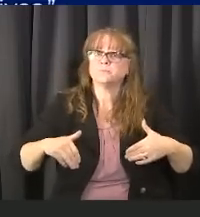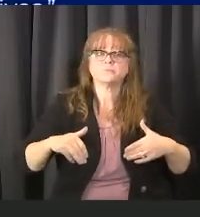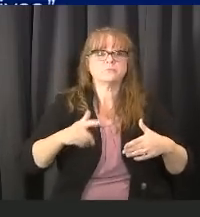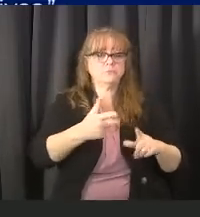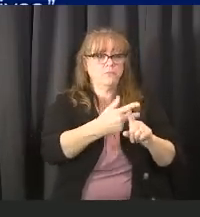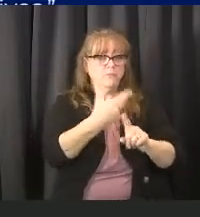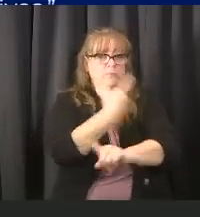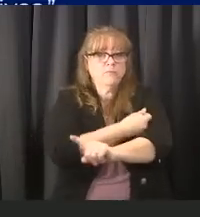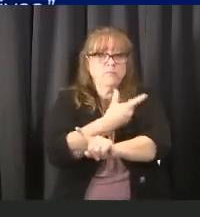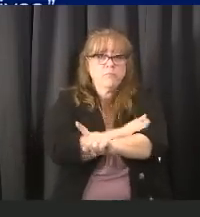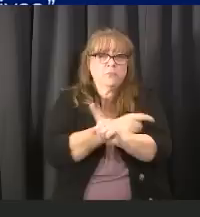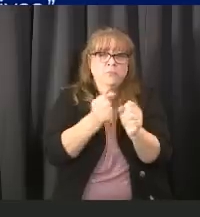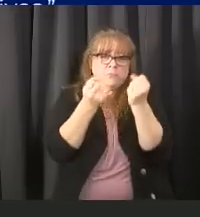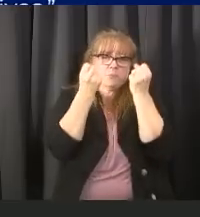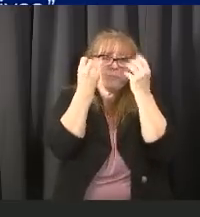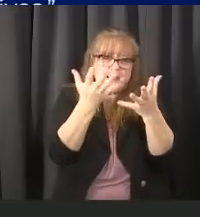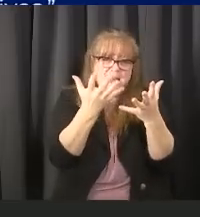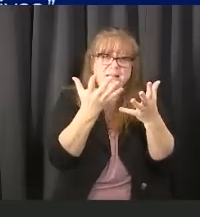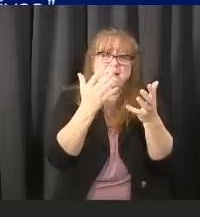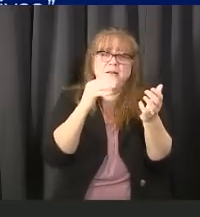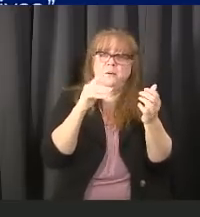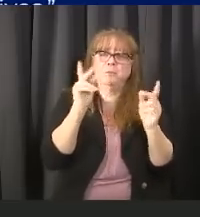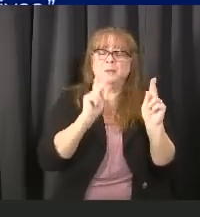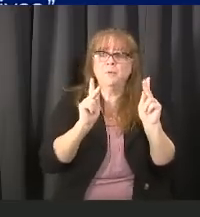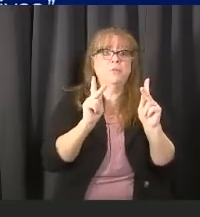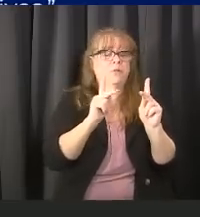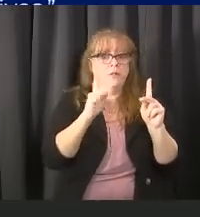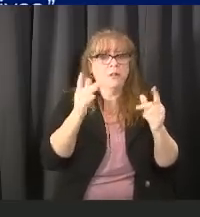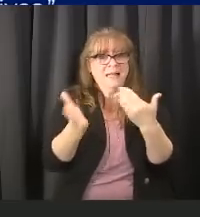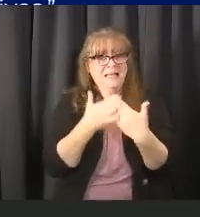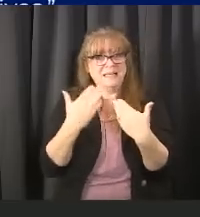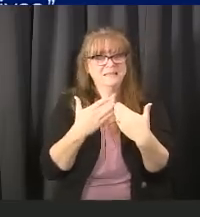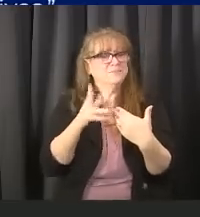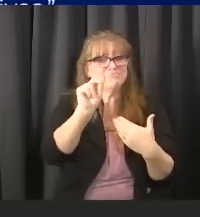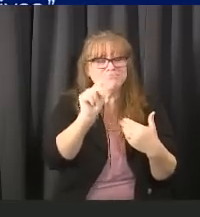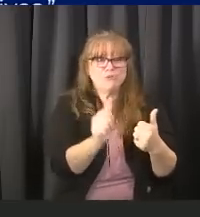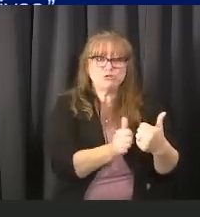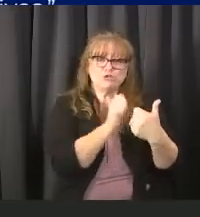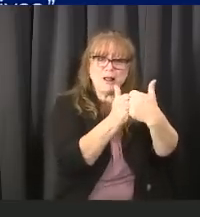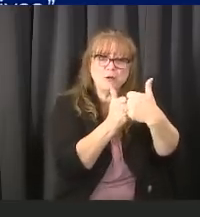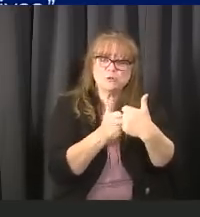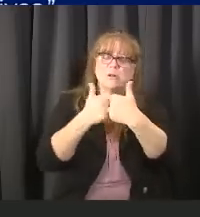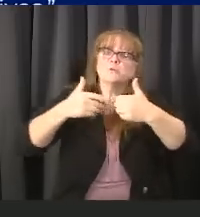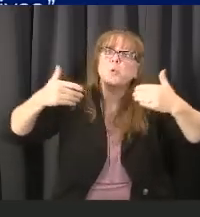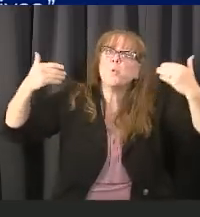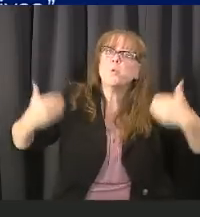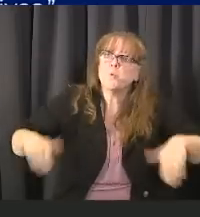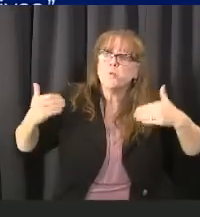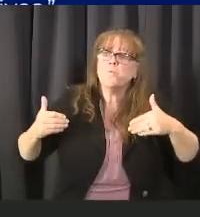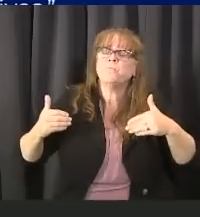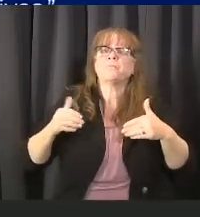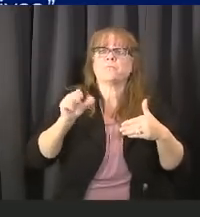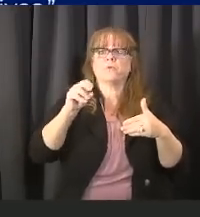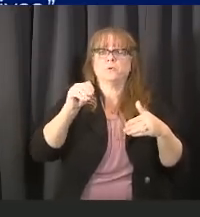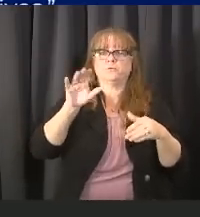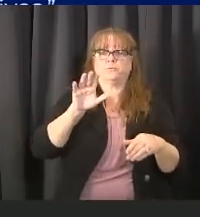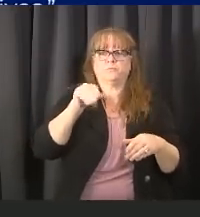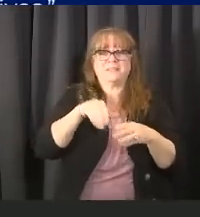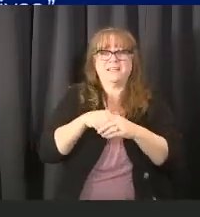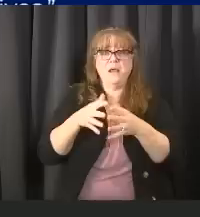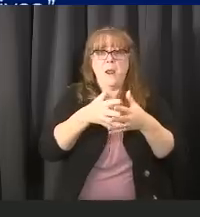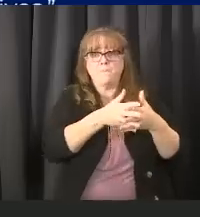Especially in a country that is woefully underinvested in public health over the last several decades. So I'm excited to share some of the details about the